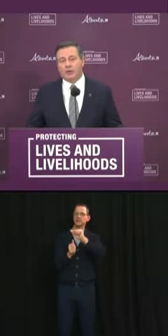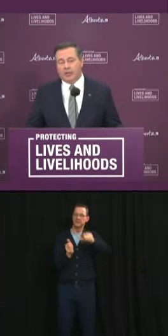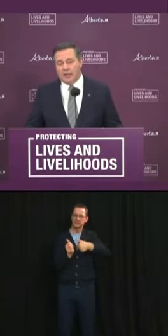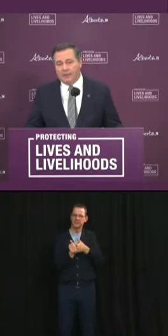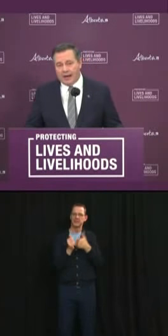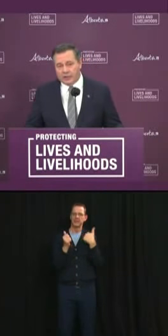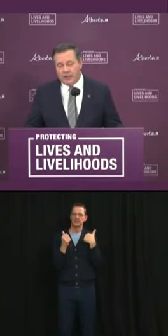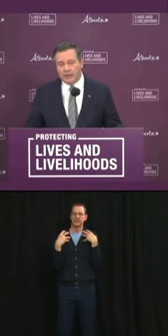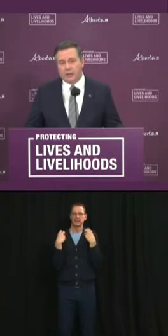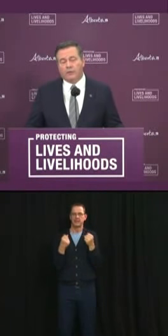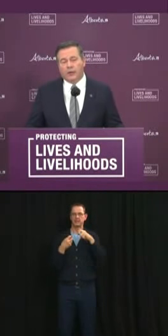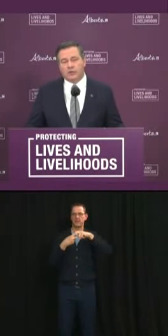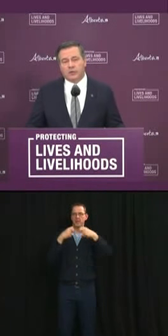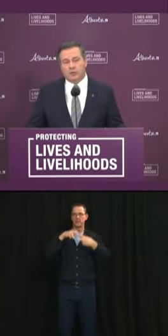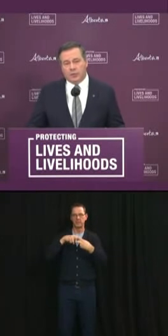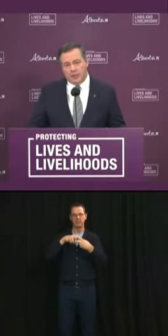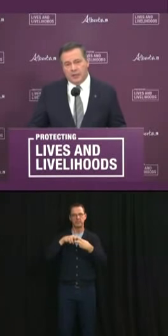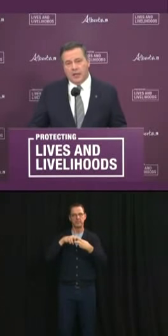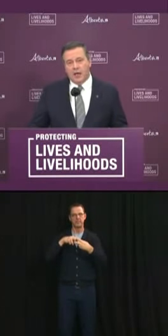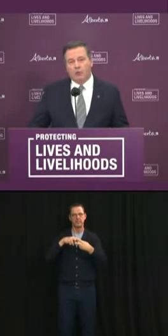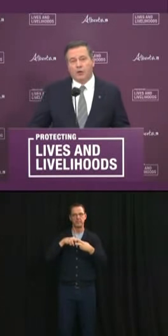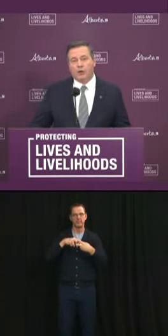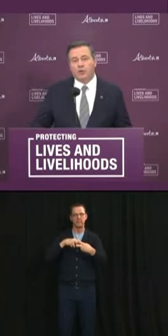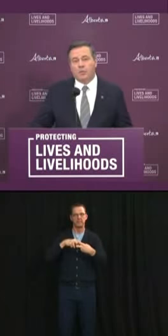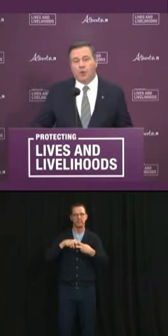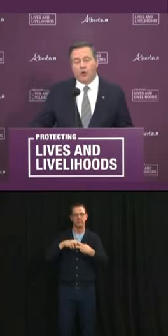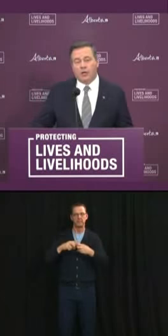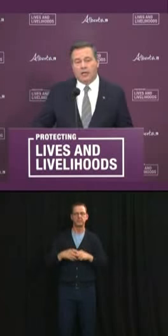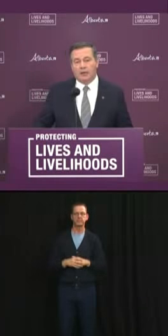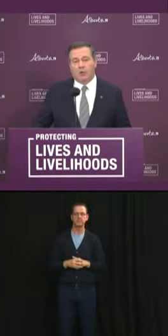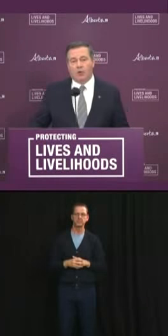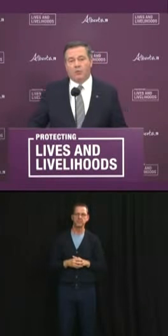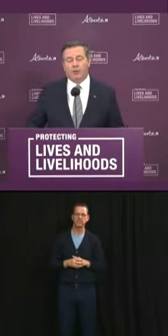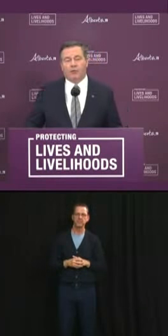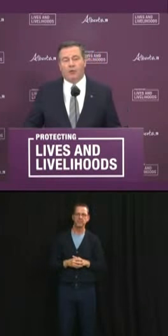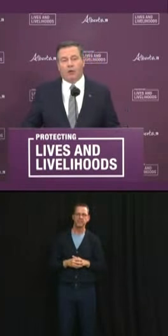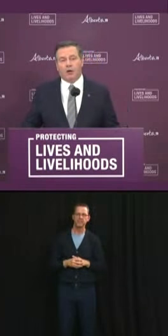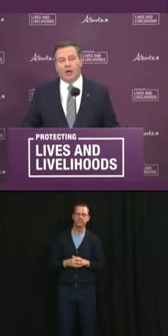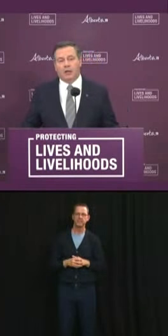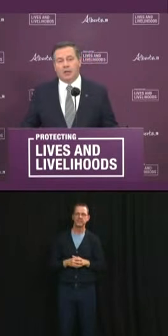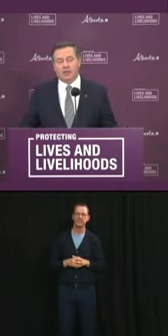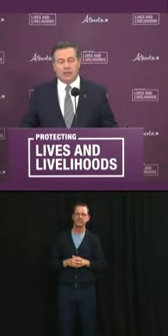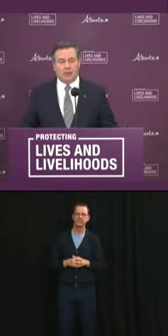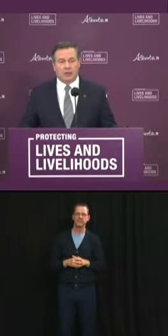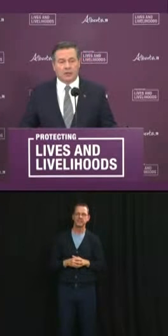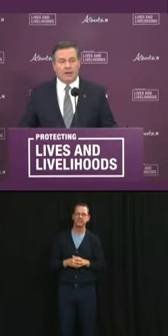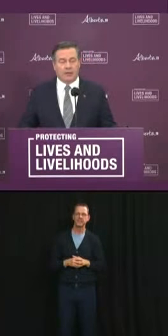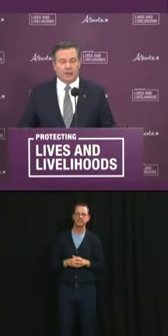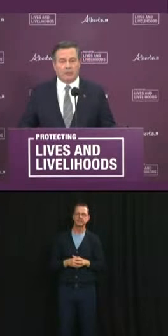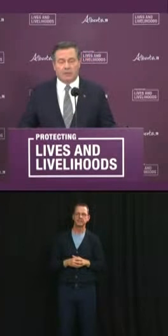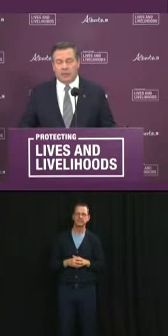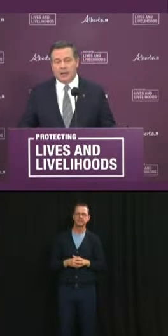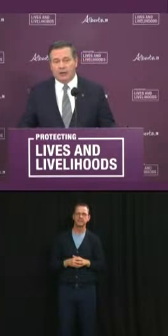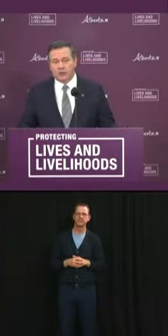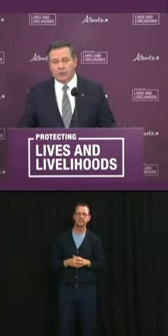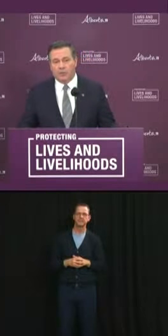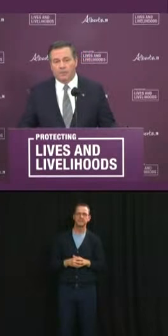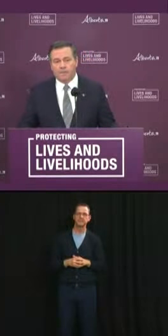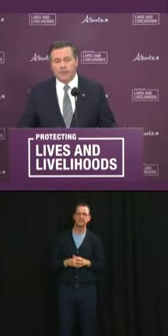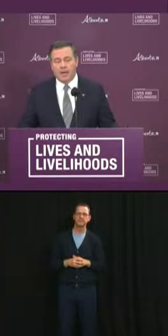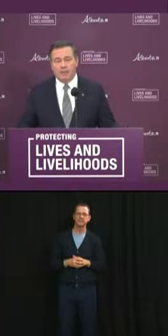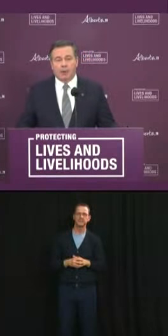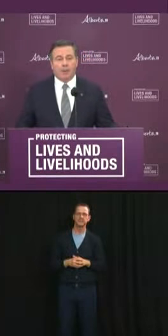are able to get vaccinated under Phase 2B, with those born in or before 1973 being